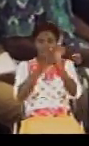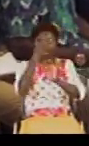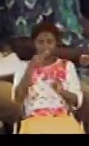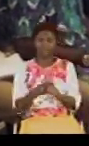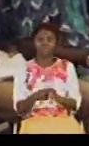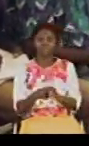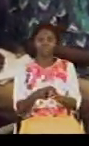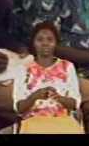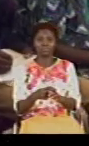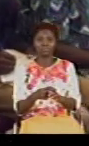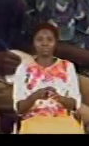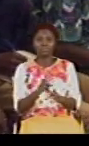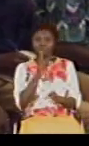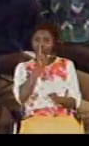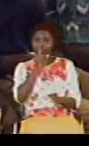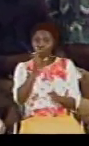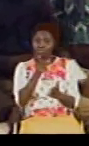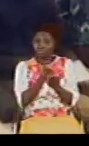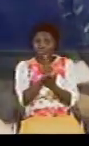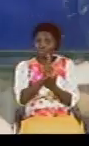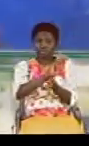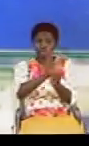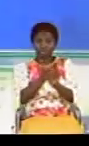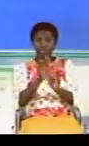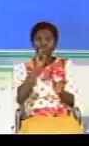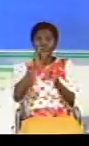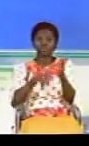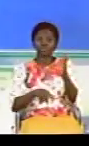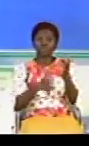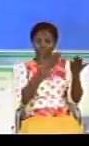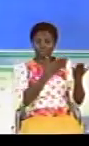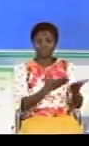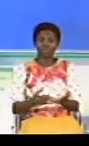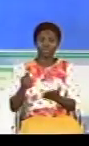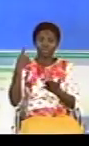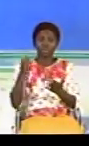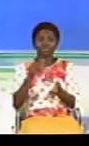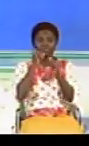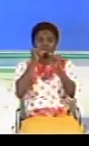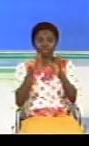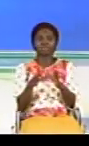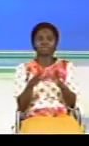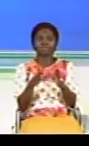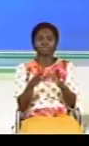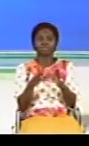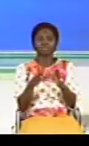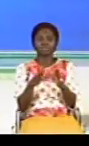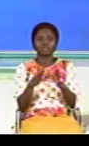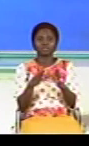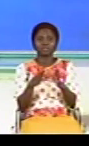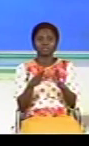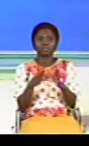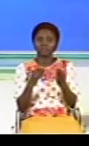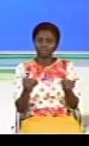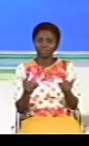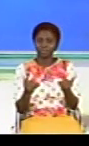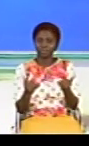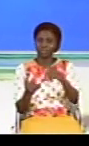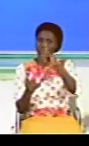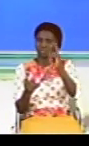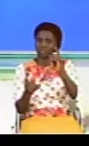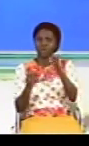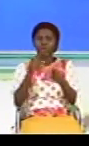true repentance, is what brings the blessing. By the way, what's genuine repentance?